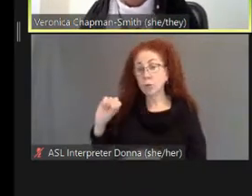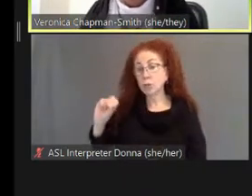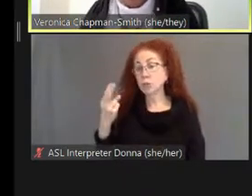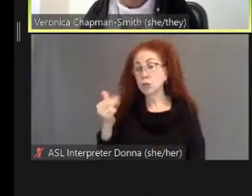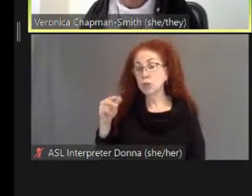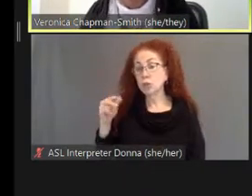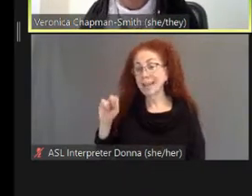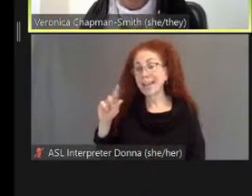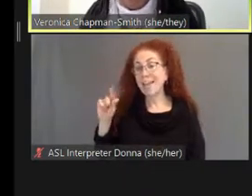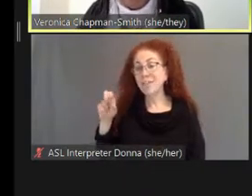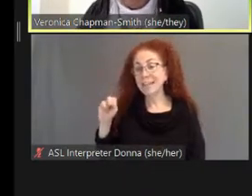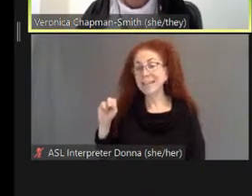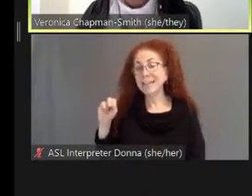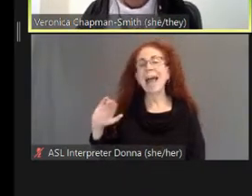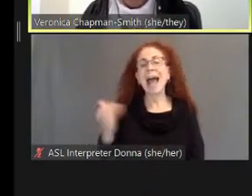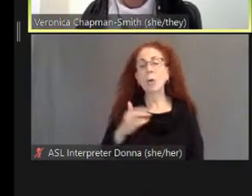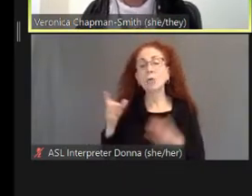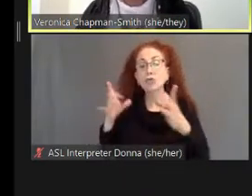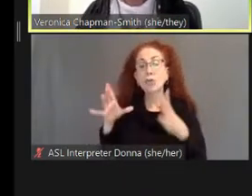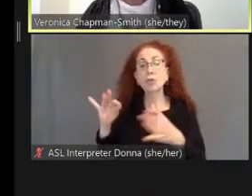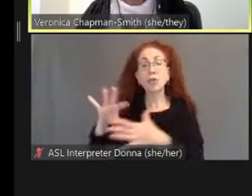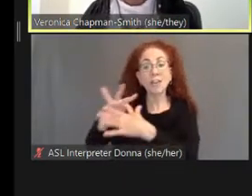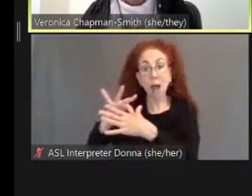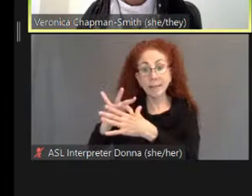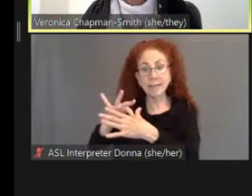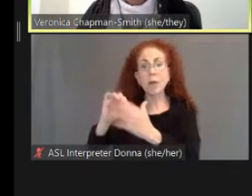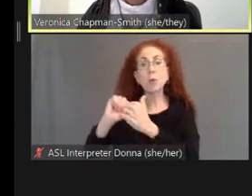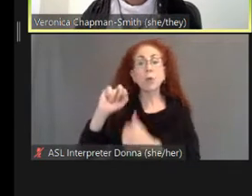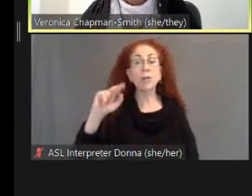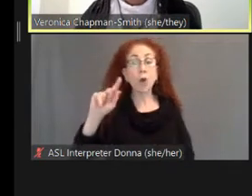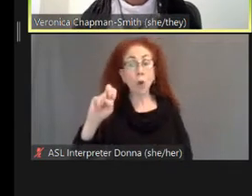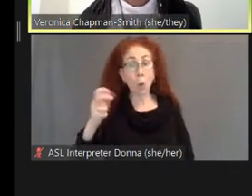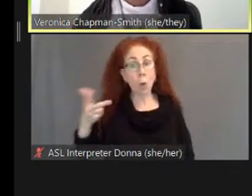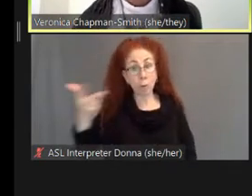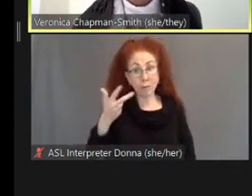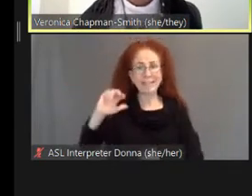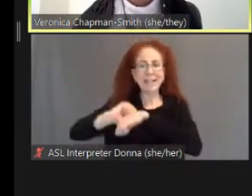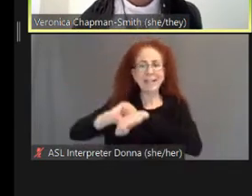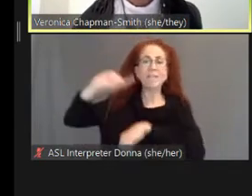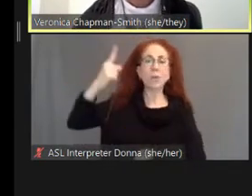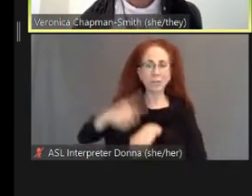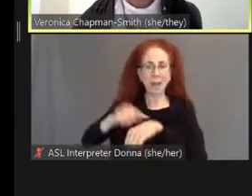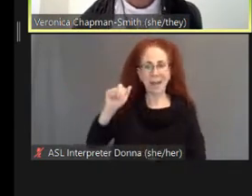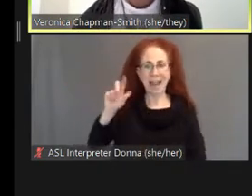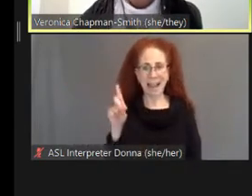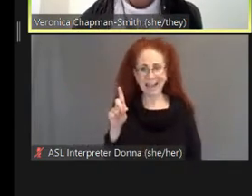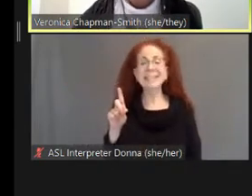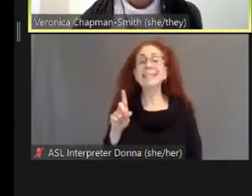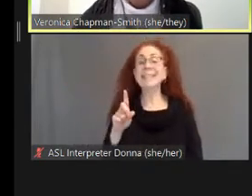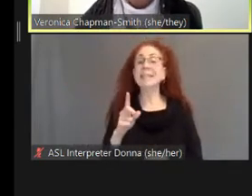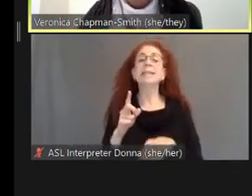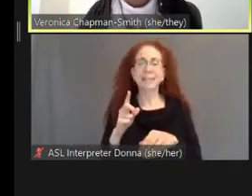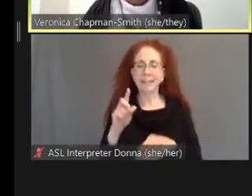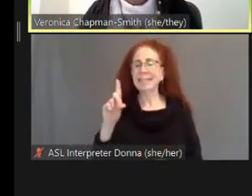Philadelphia's Director of Content, and Nicole on our first audio described digital offerings.